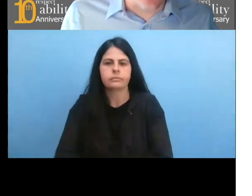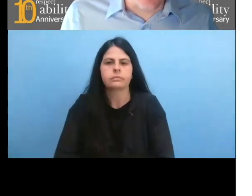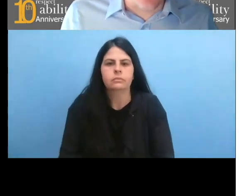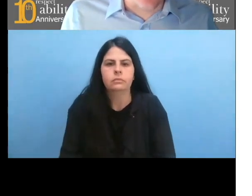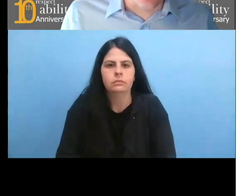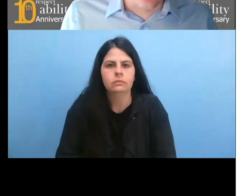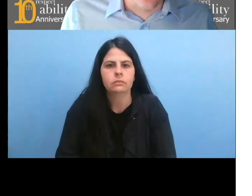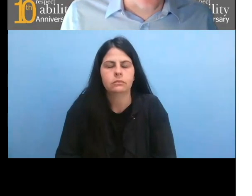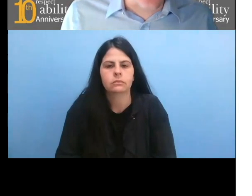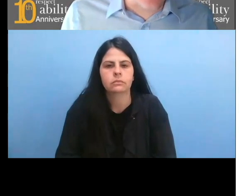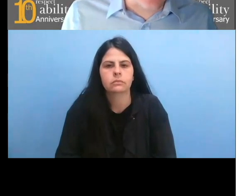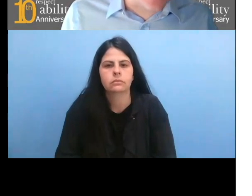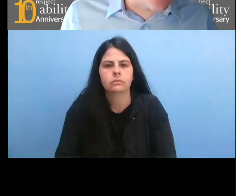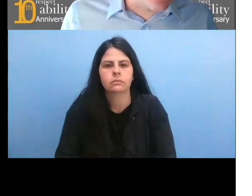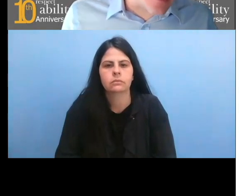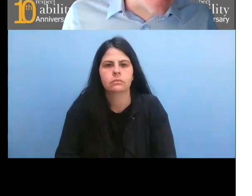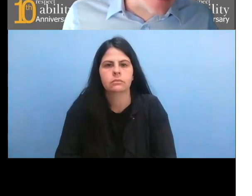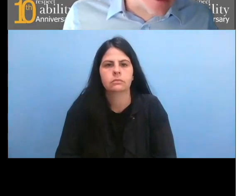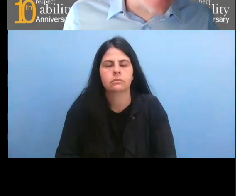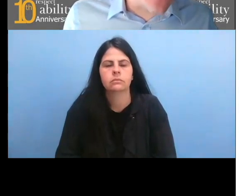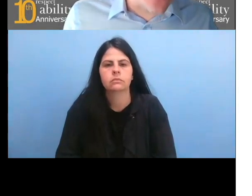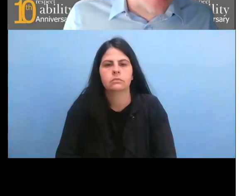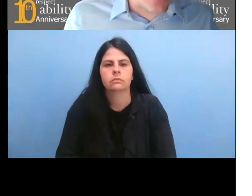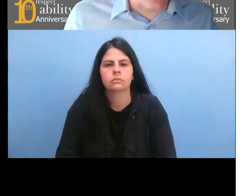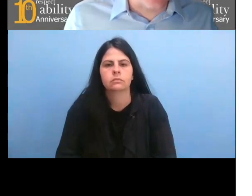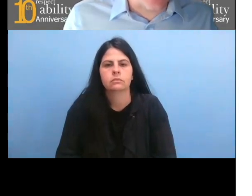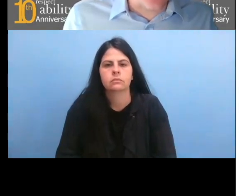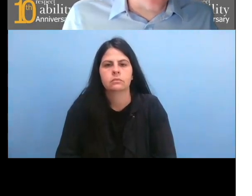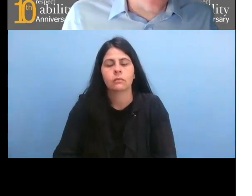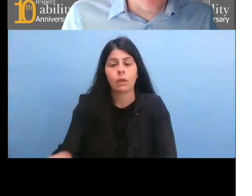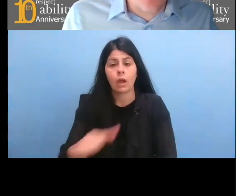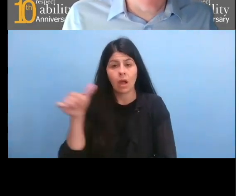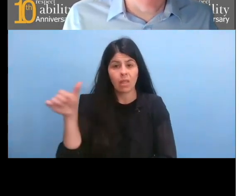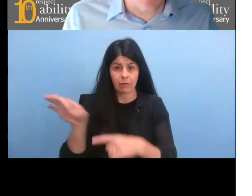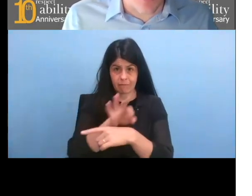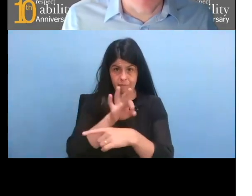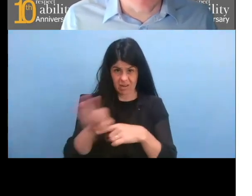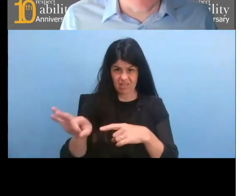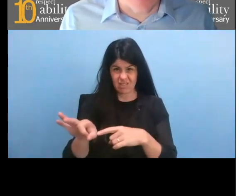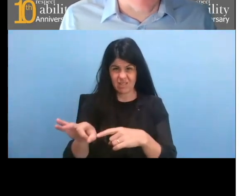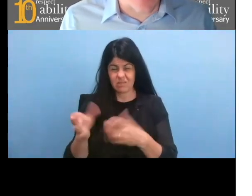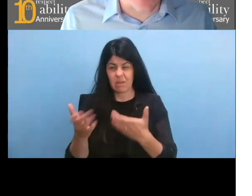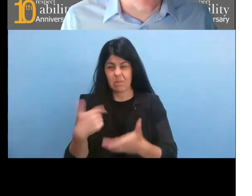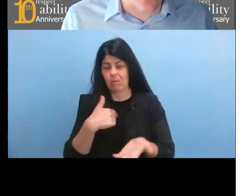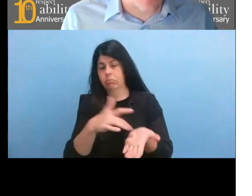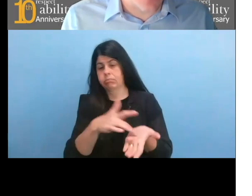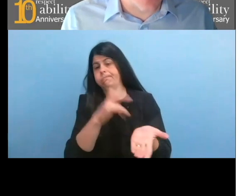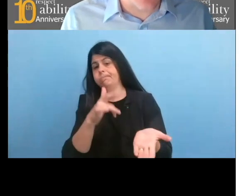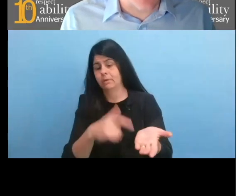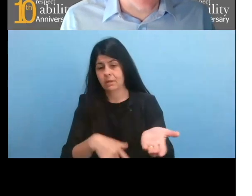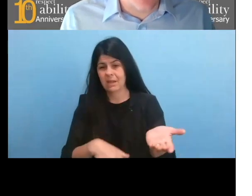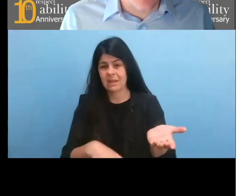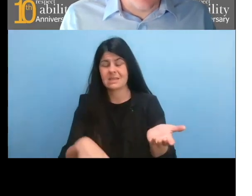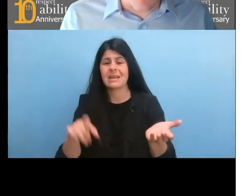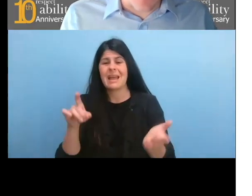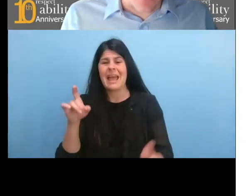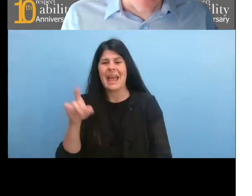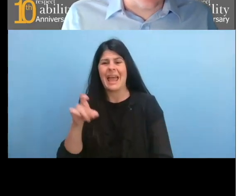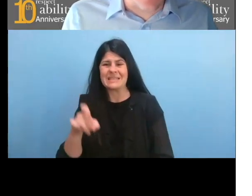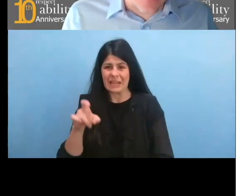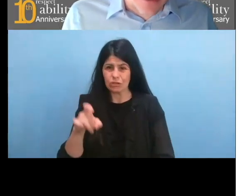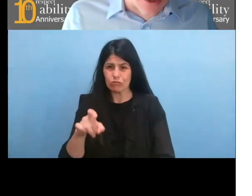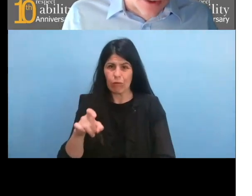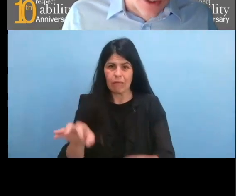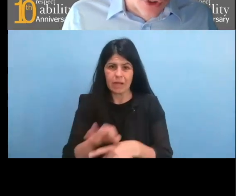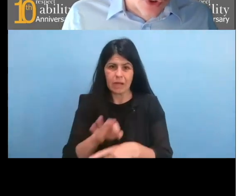There are also functions that may be taken for granted as essential functions, but upon examination for accommodation may